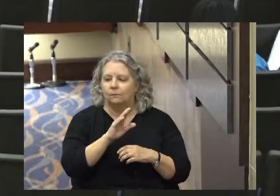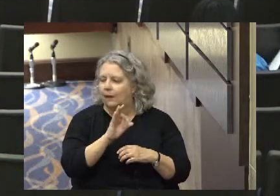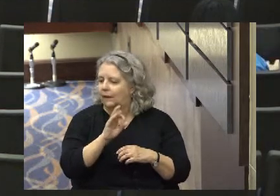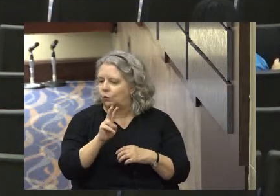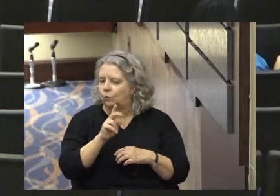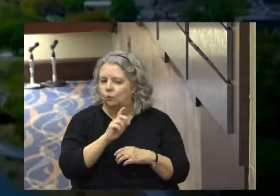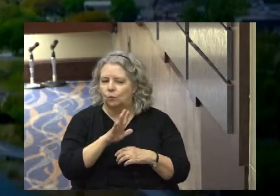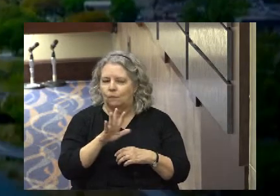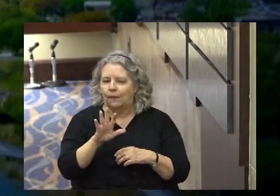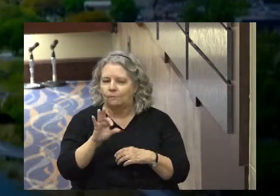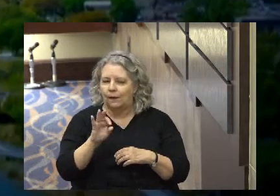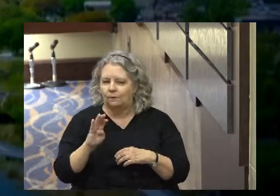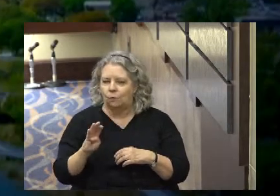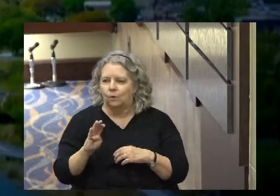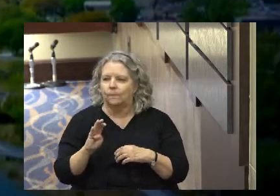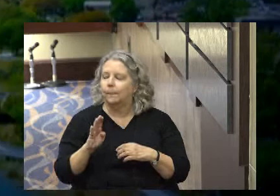session?